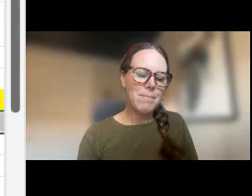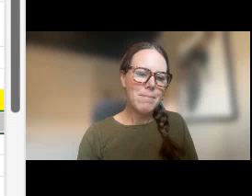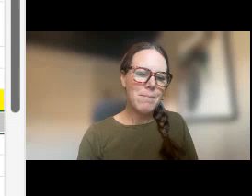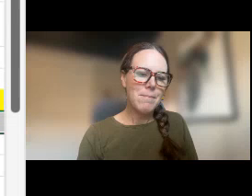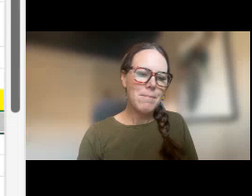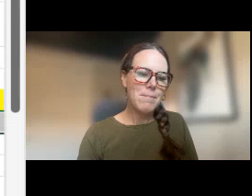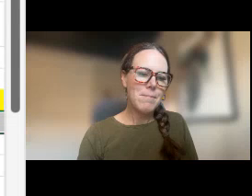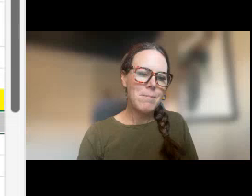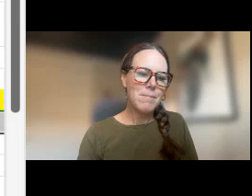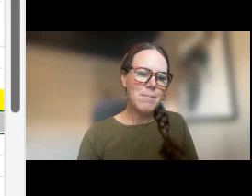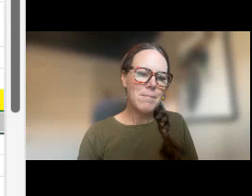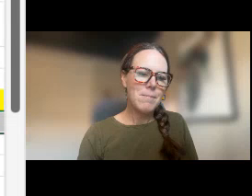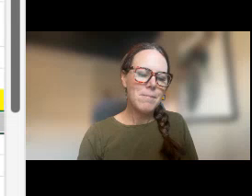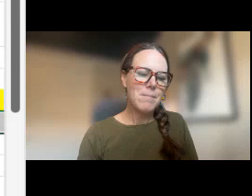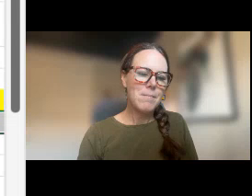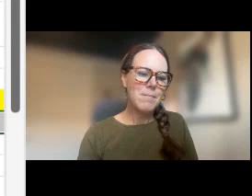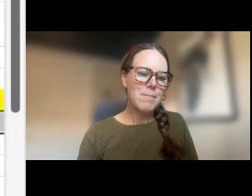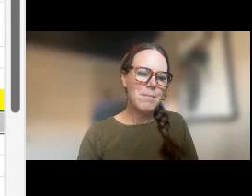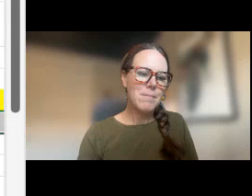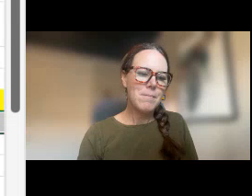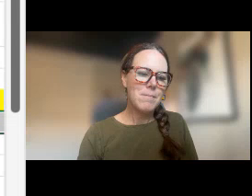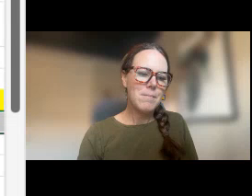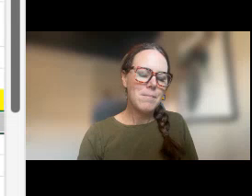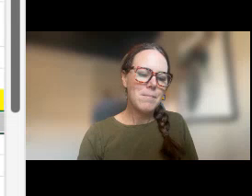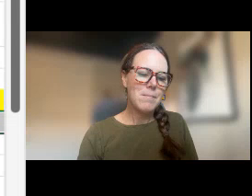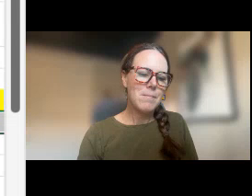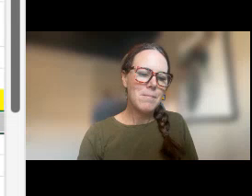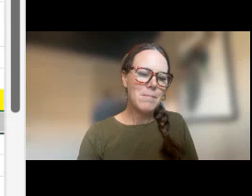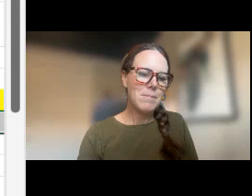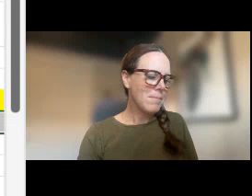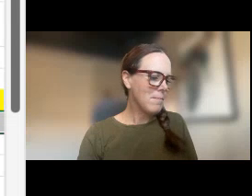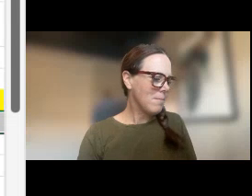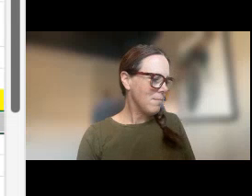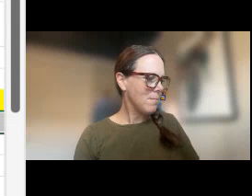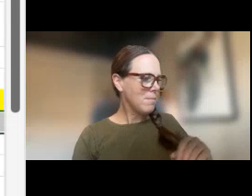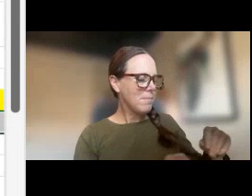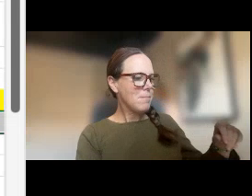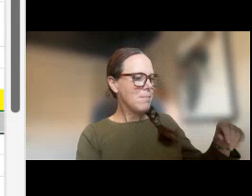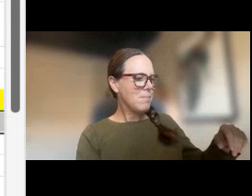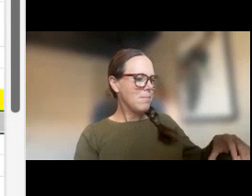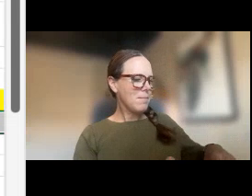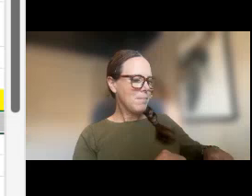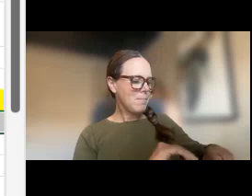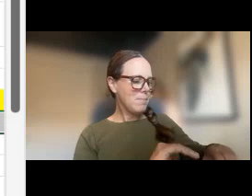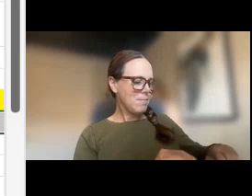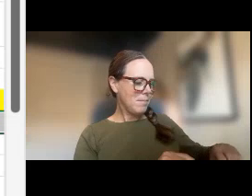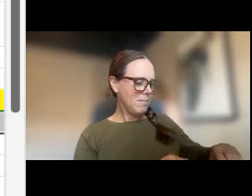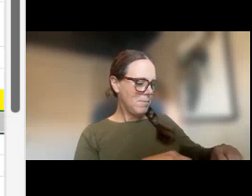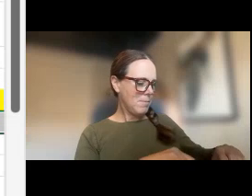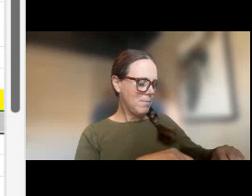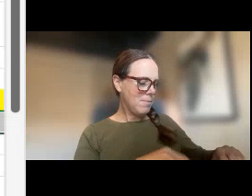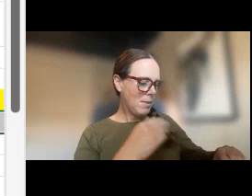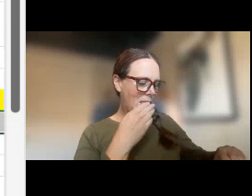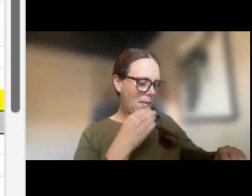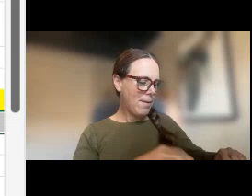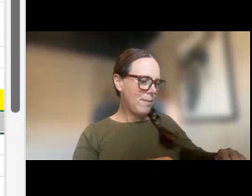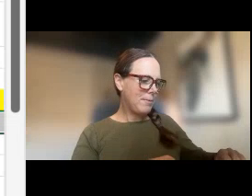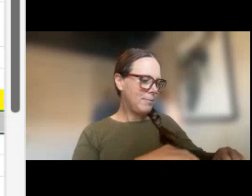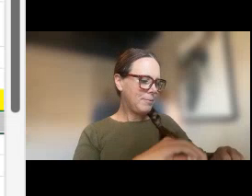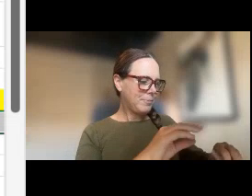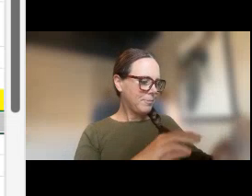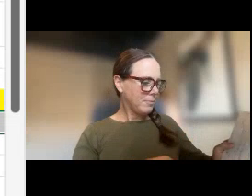extend. You know, with the dates. Yeah, again? we're gonna extend the October 28th meeting, 30 minutes, so it'll